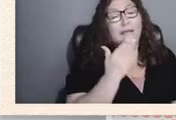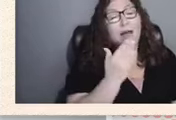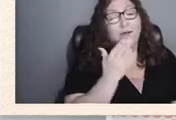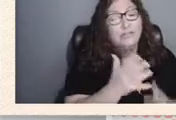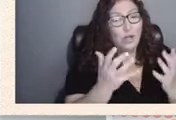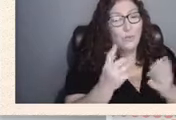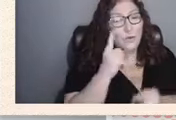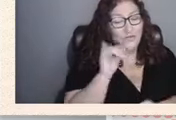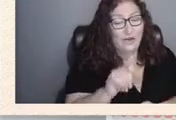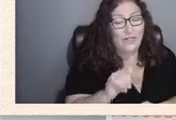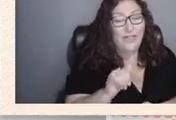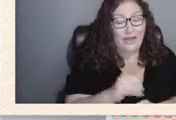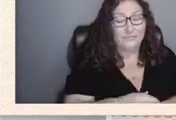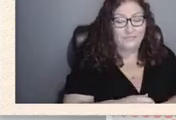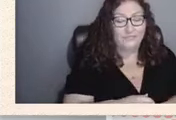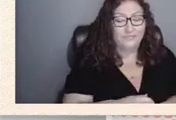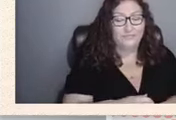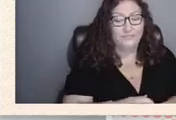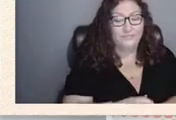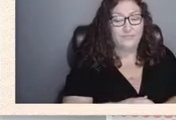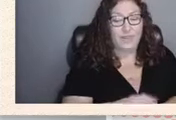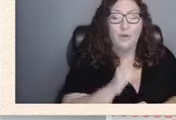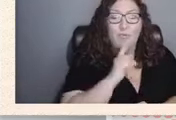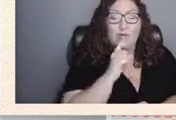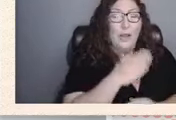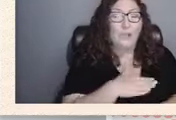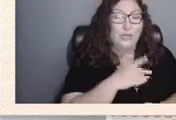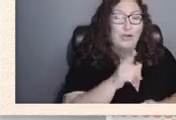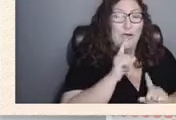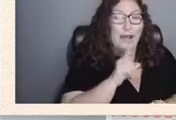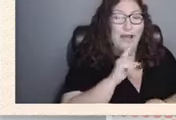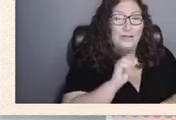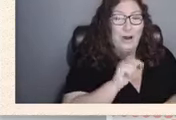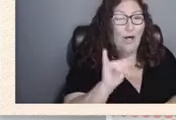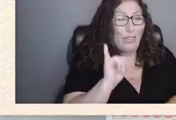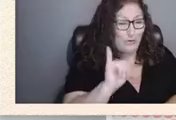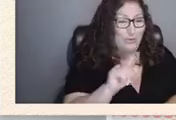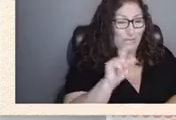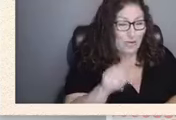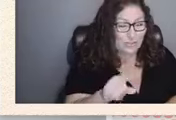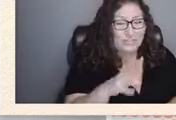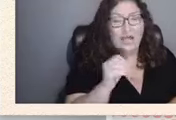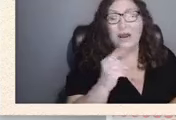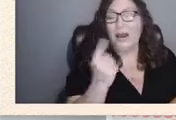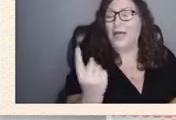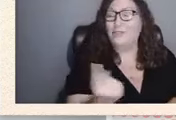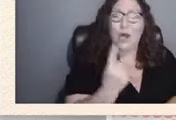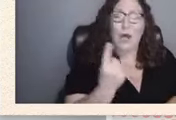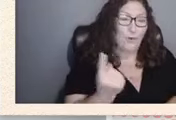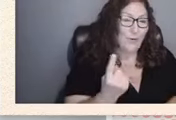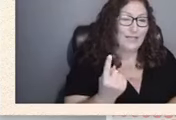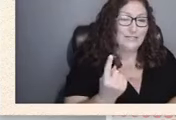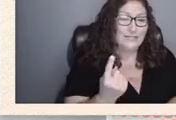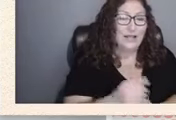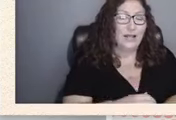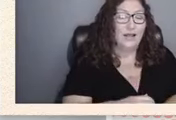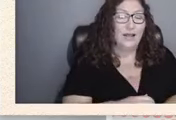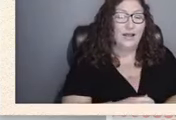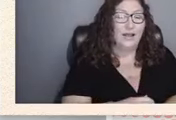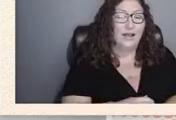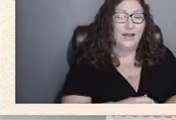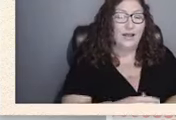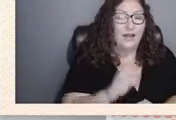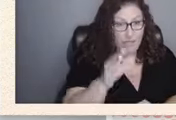that wonderful presentation. I appreciate you answering all of those questions. And as always, there is your information